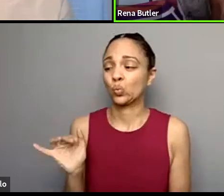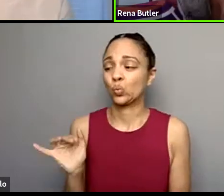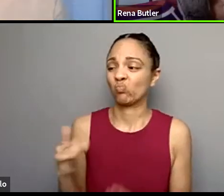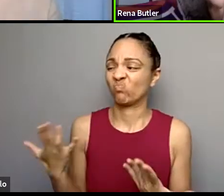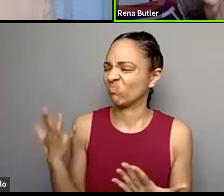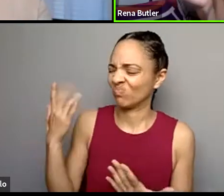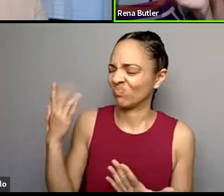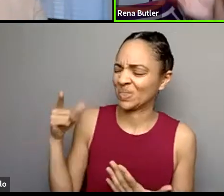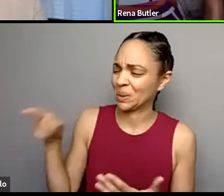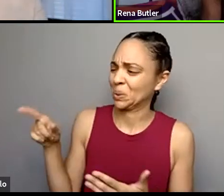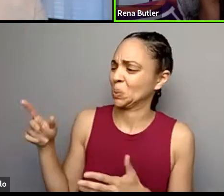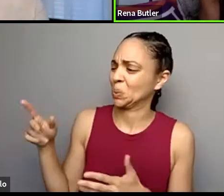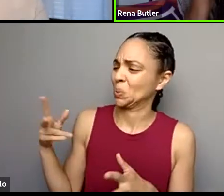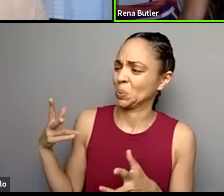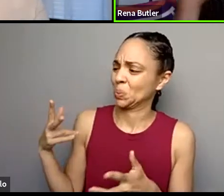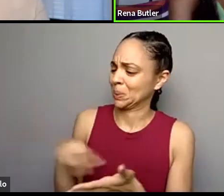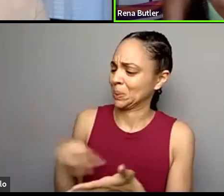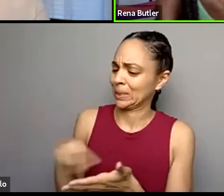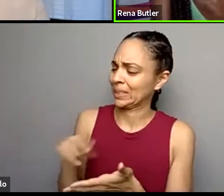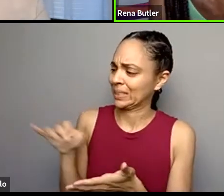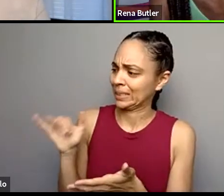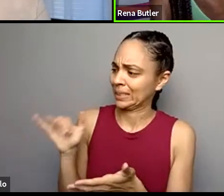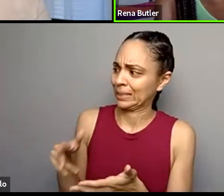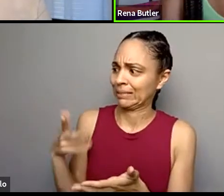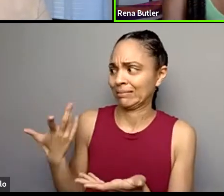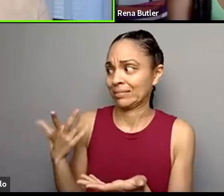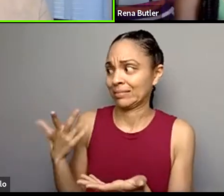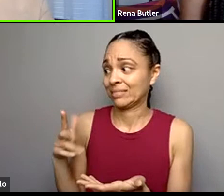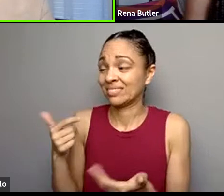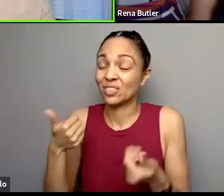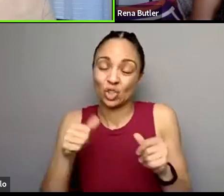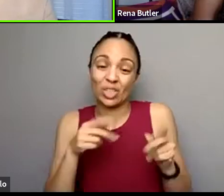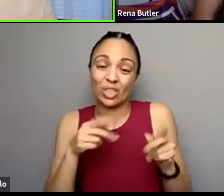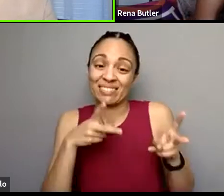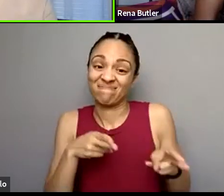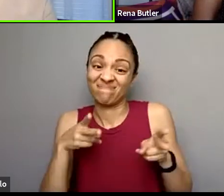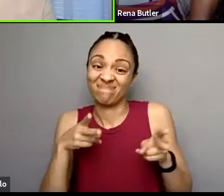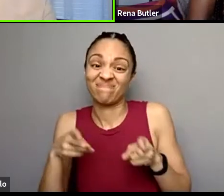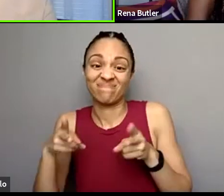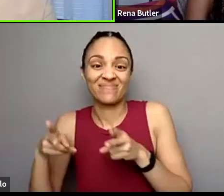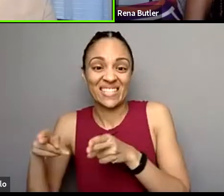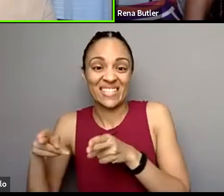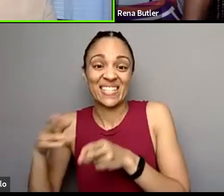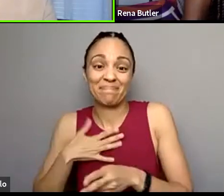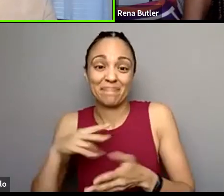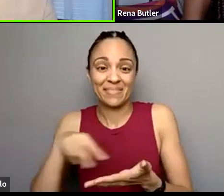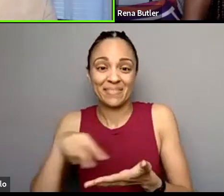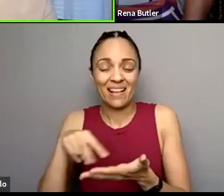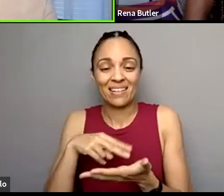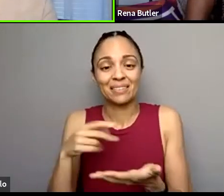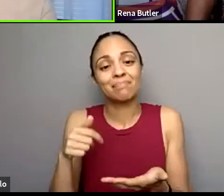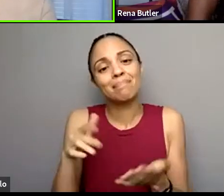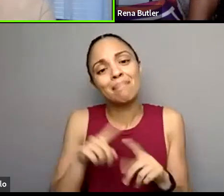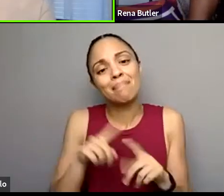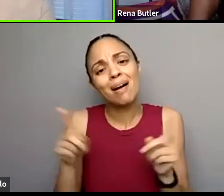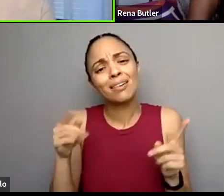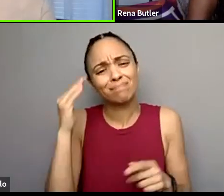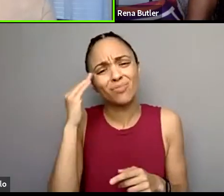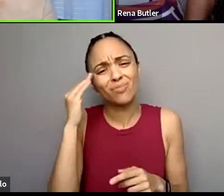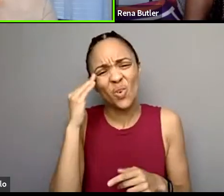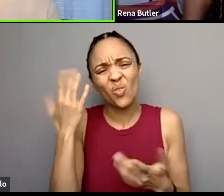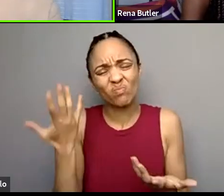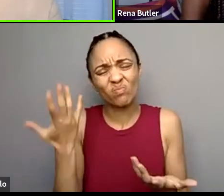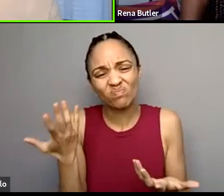Like editing, you know? Oh, community, right? Exactly, yeah. Okay,